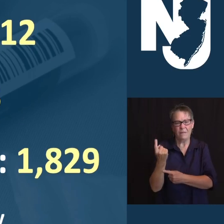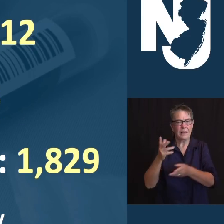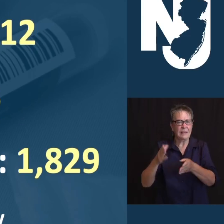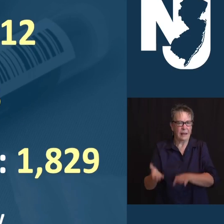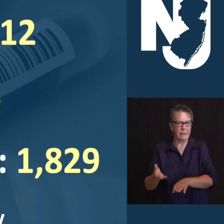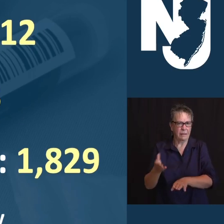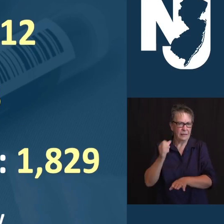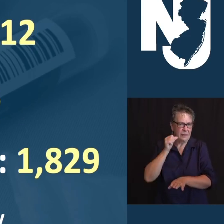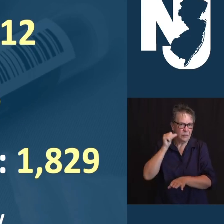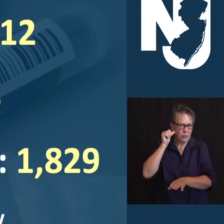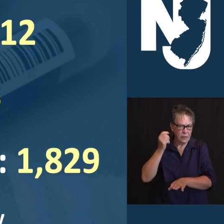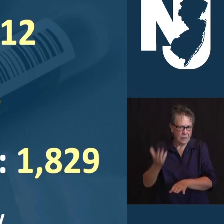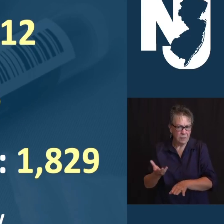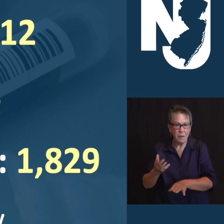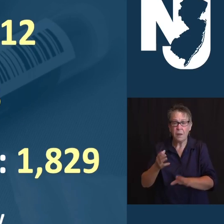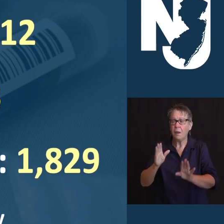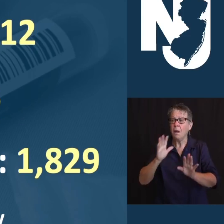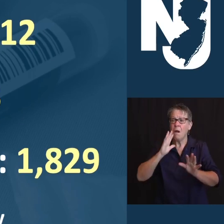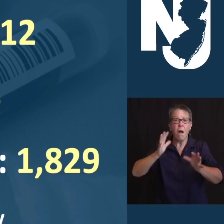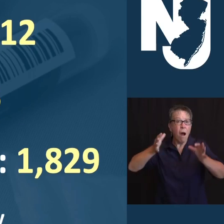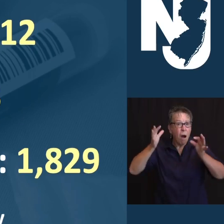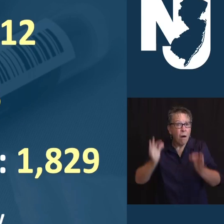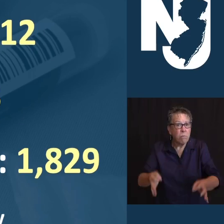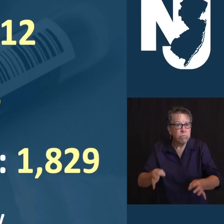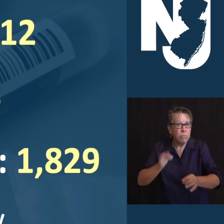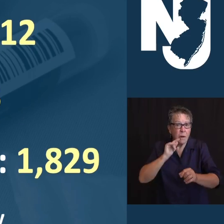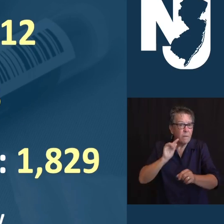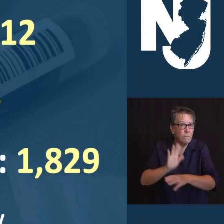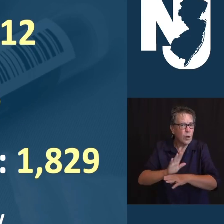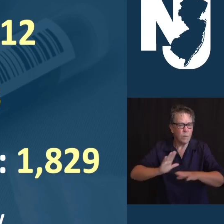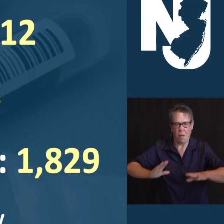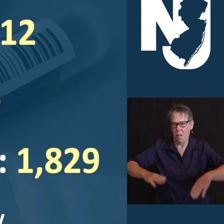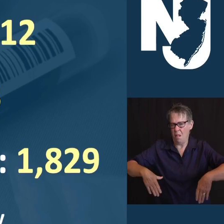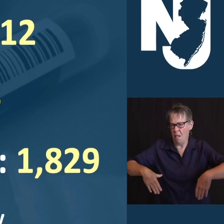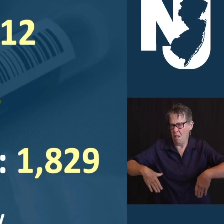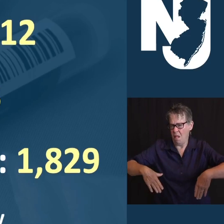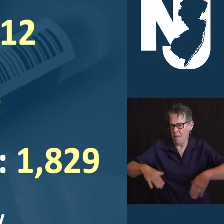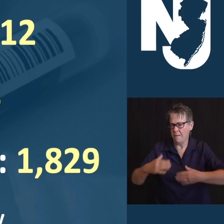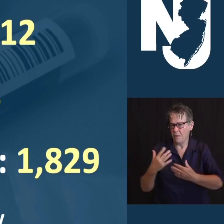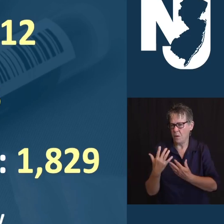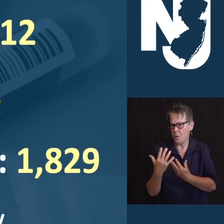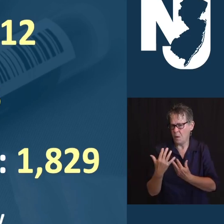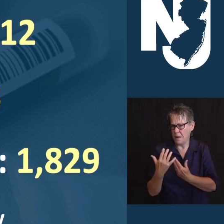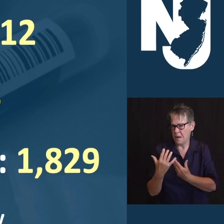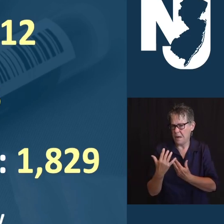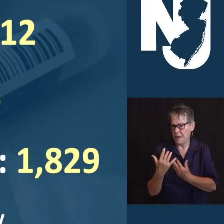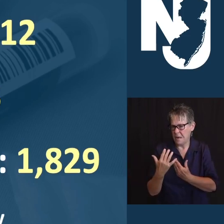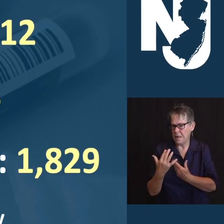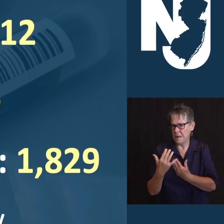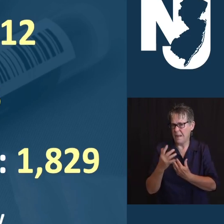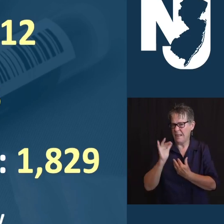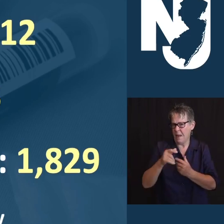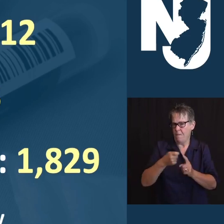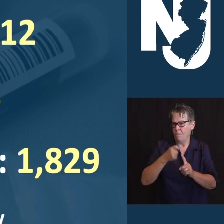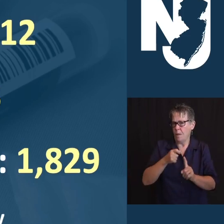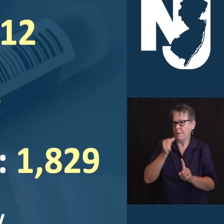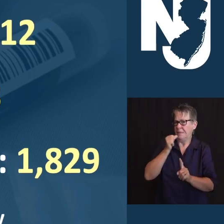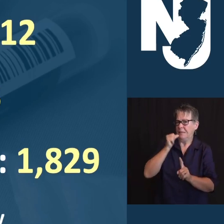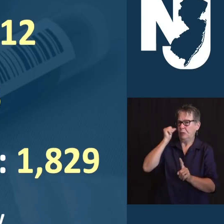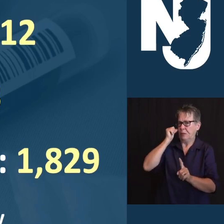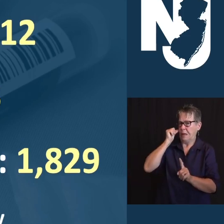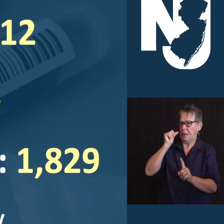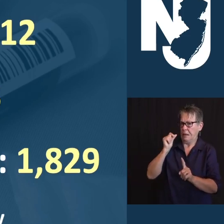you hear that. That's not an insignificant amount. 11 deaths yesterday. So if anyone thinks that we're out of the woods, they're not paying